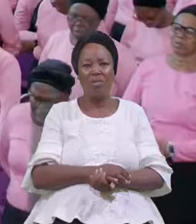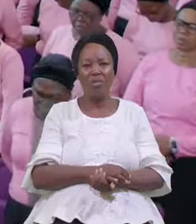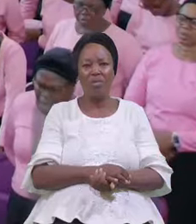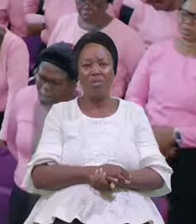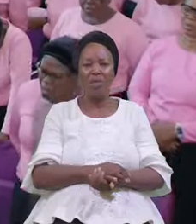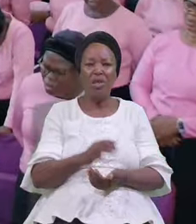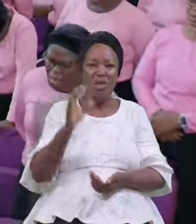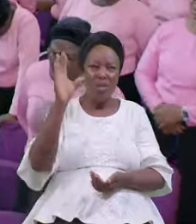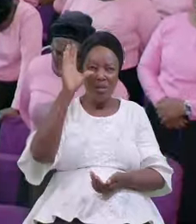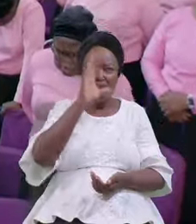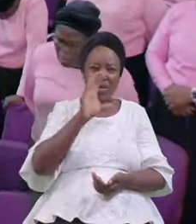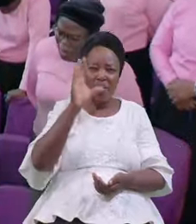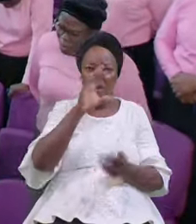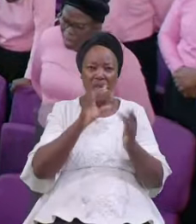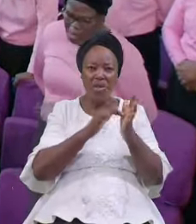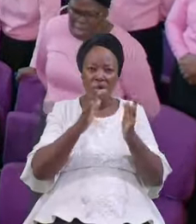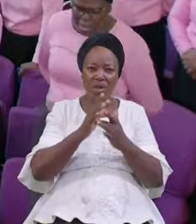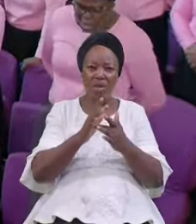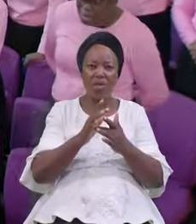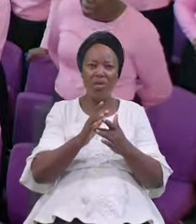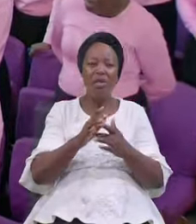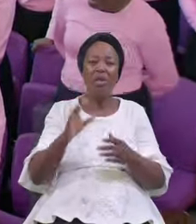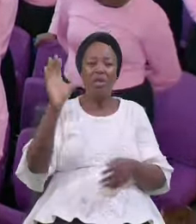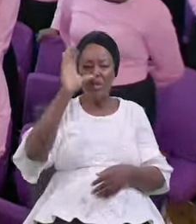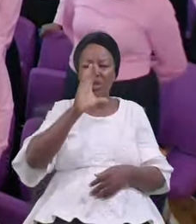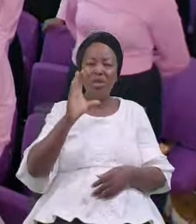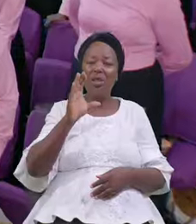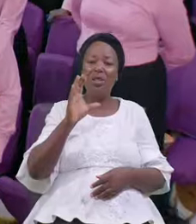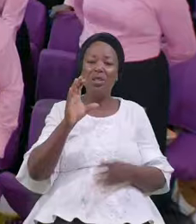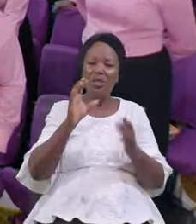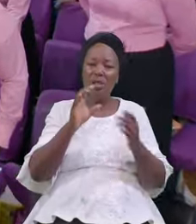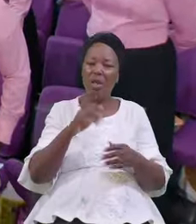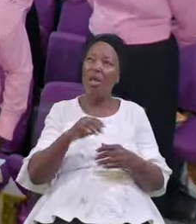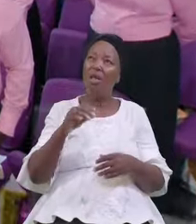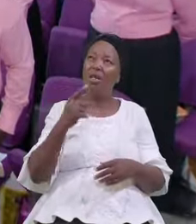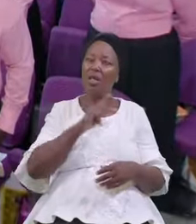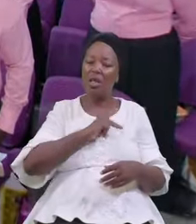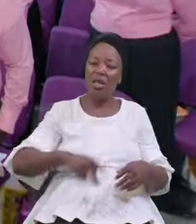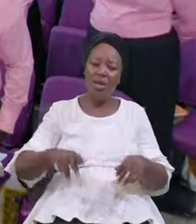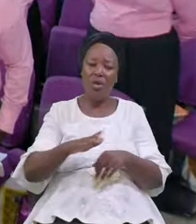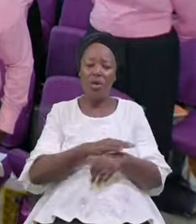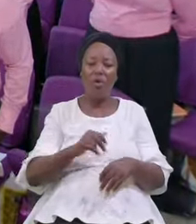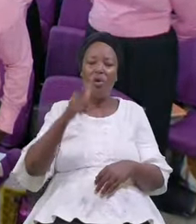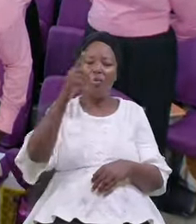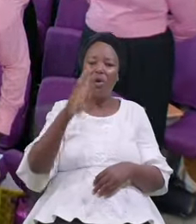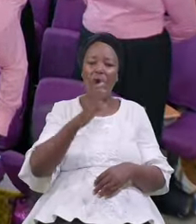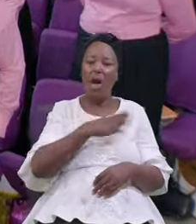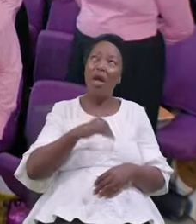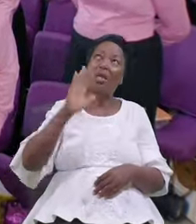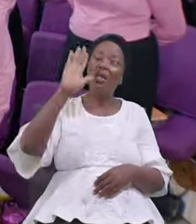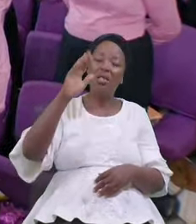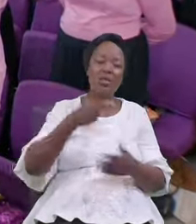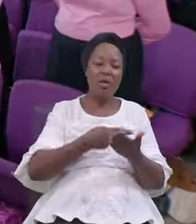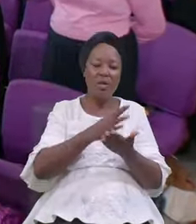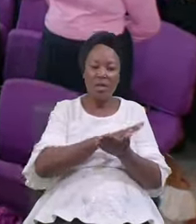Seek ye first the kingdom of God and his righteousness. Then he says,